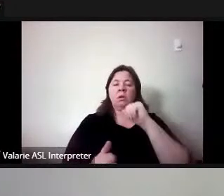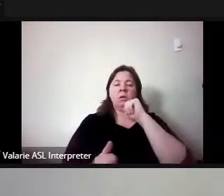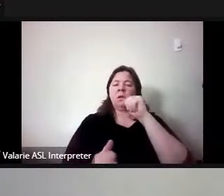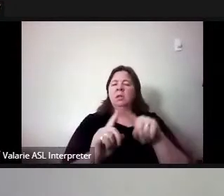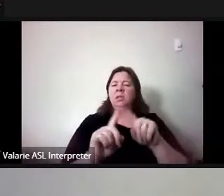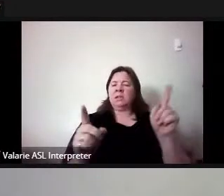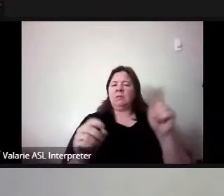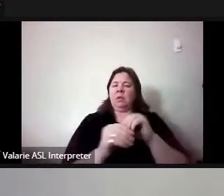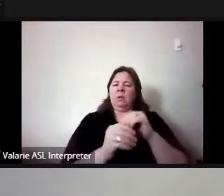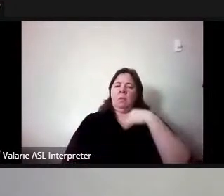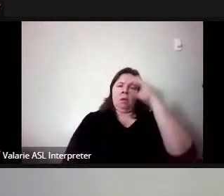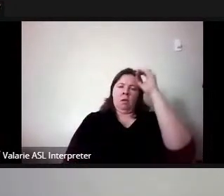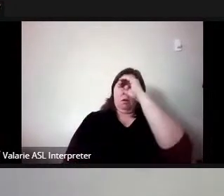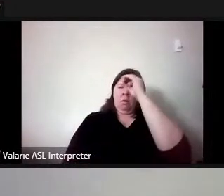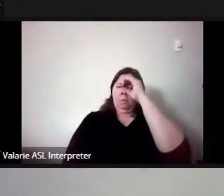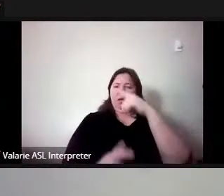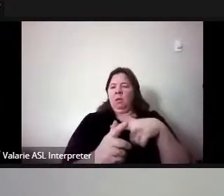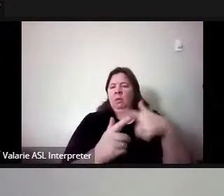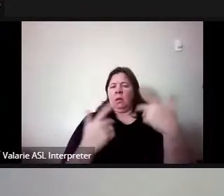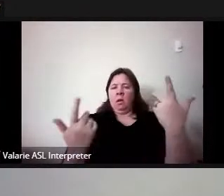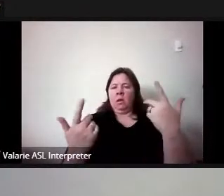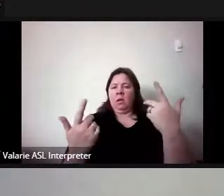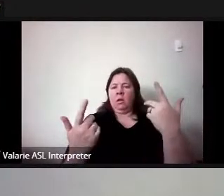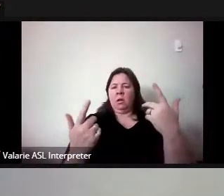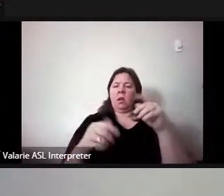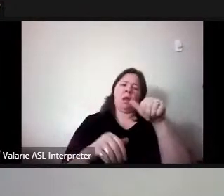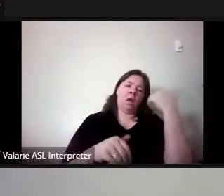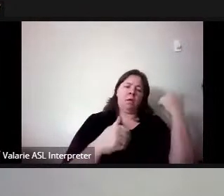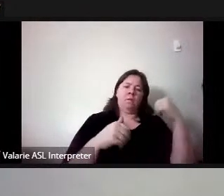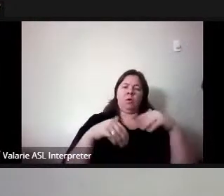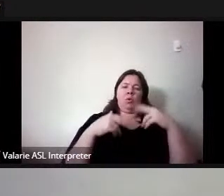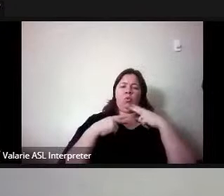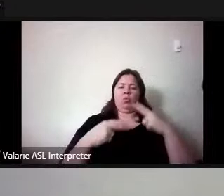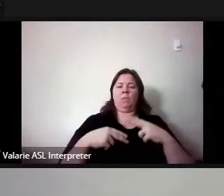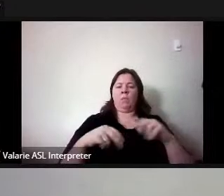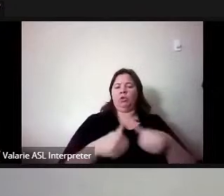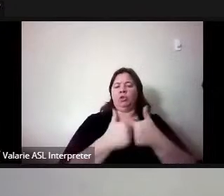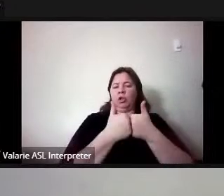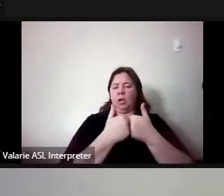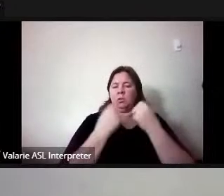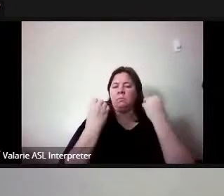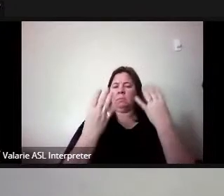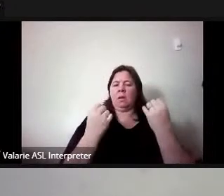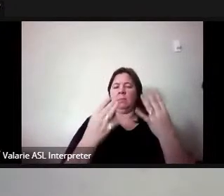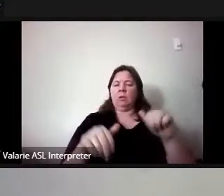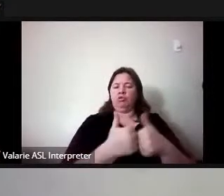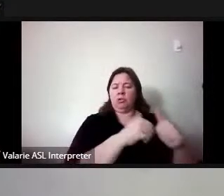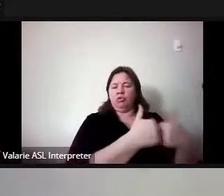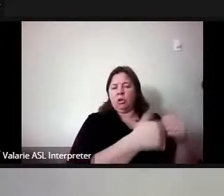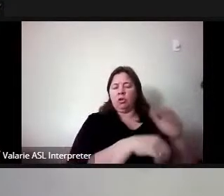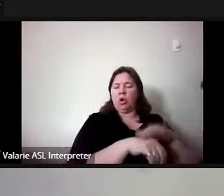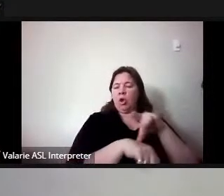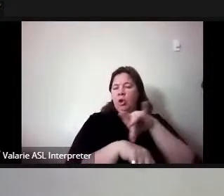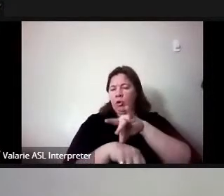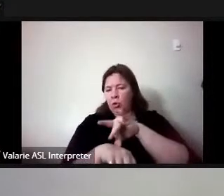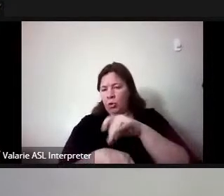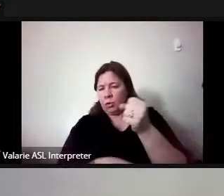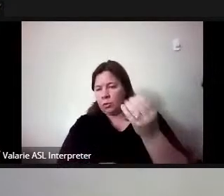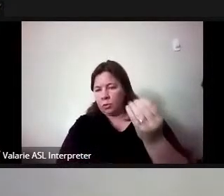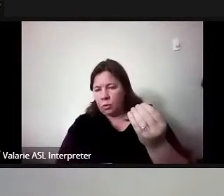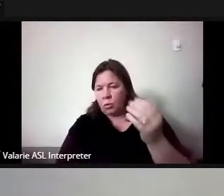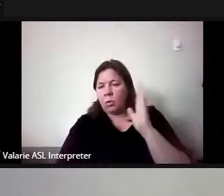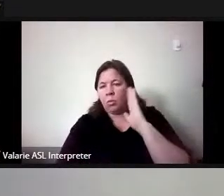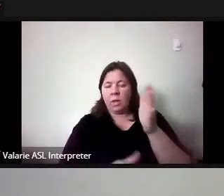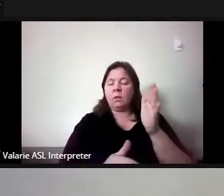different in my opinion than numerous challenges that humanity have faced in our existence here on planet Earth. So it